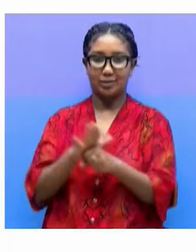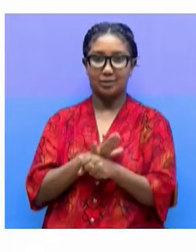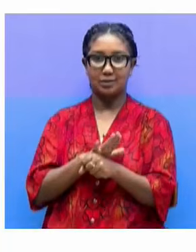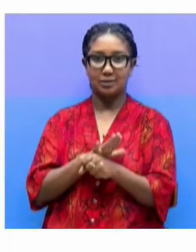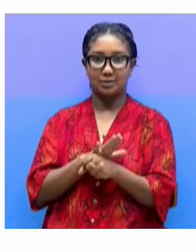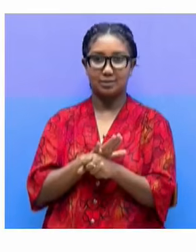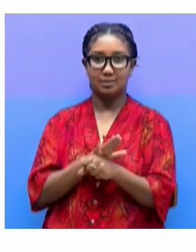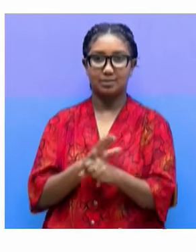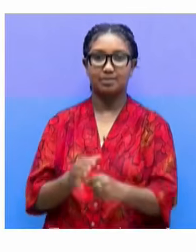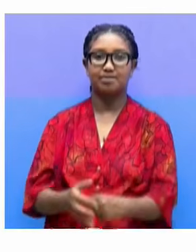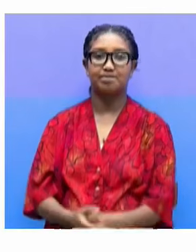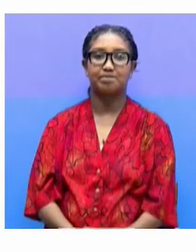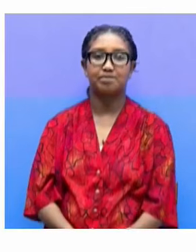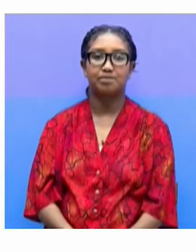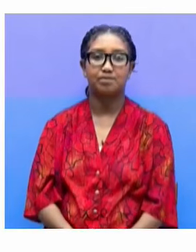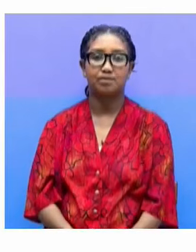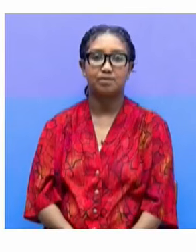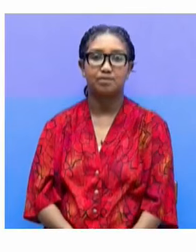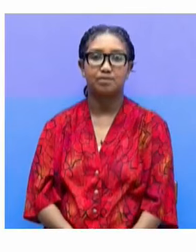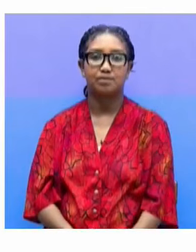1. If